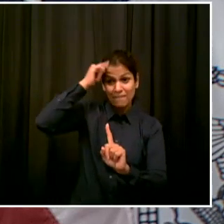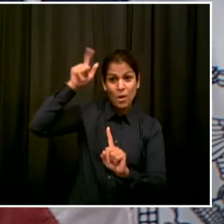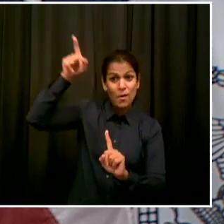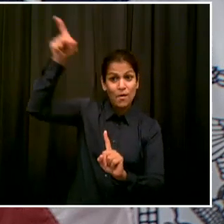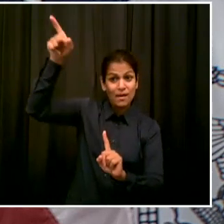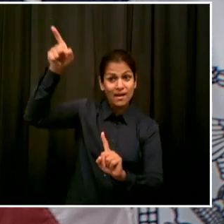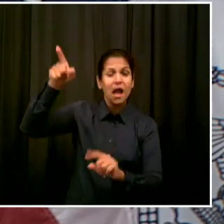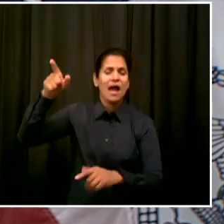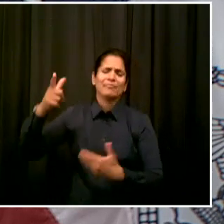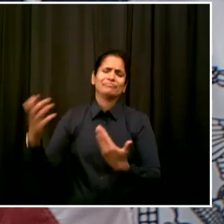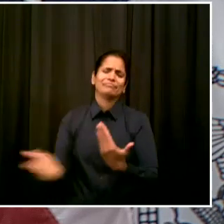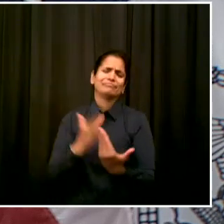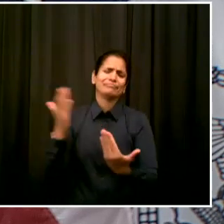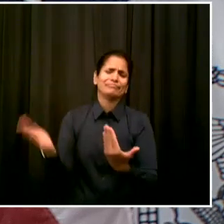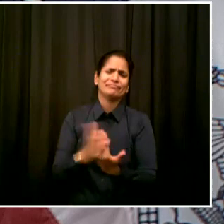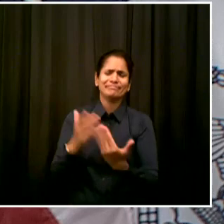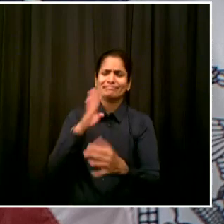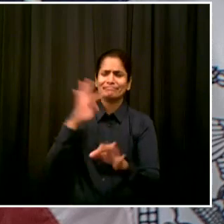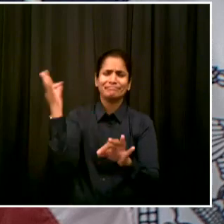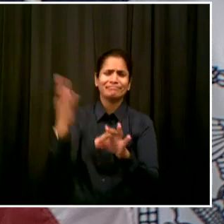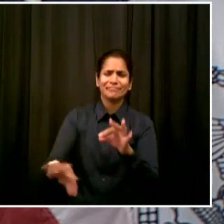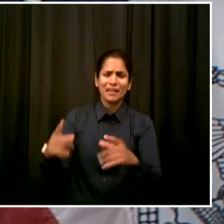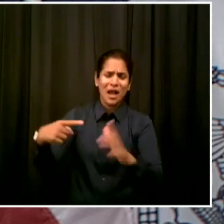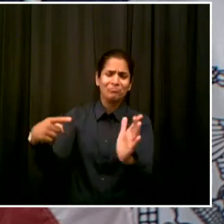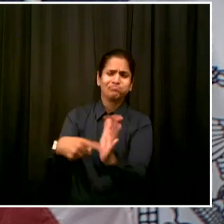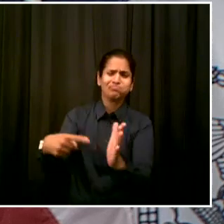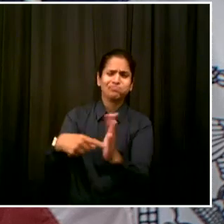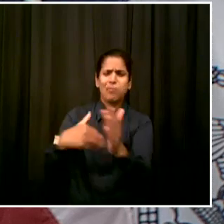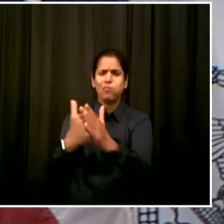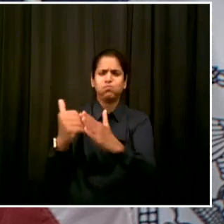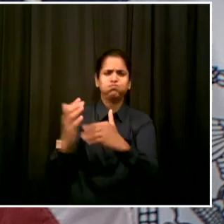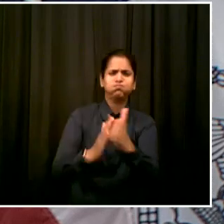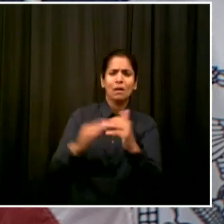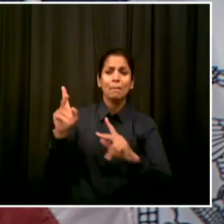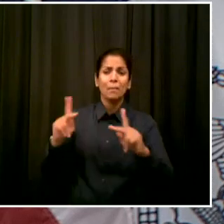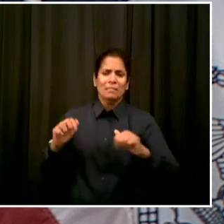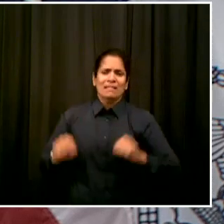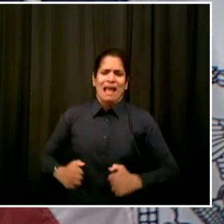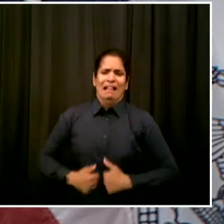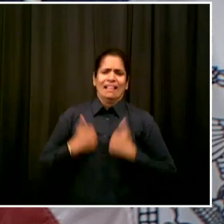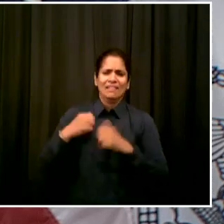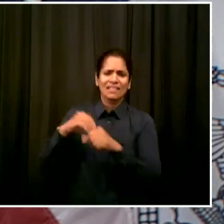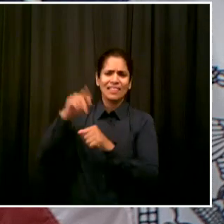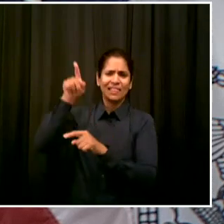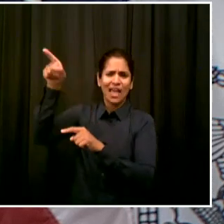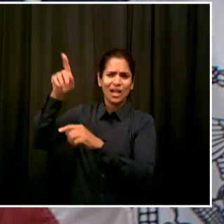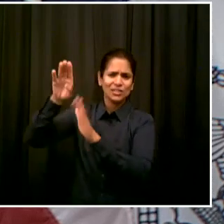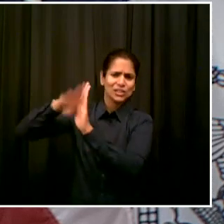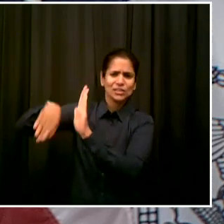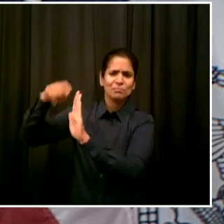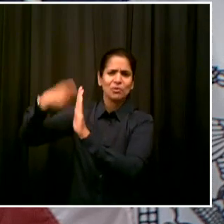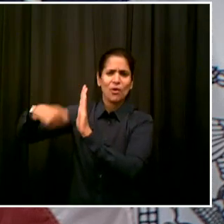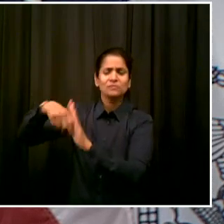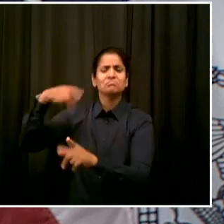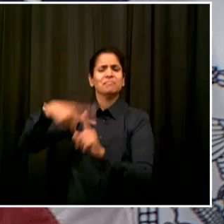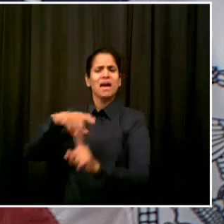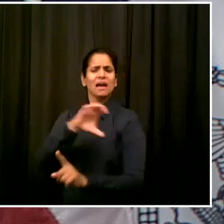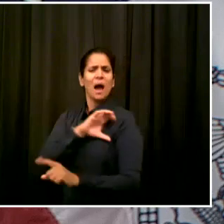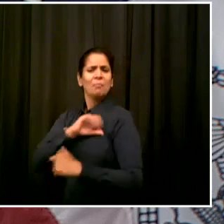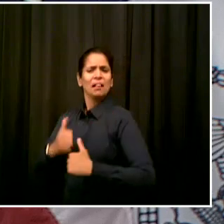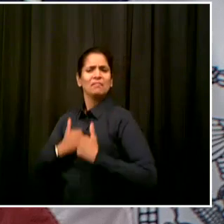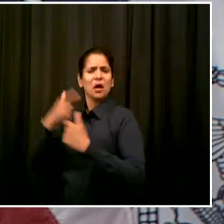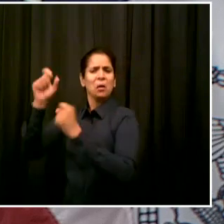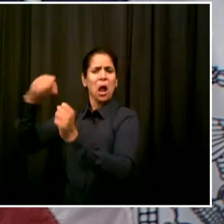is to the report by the Attorney General calling on a separate commission to be appointed to control